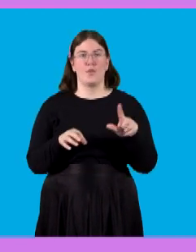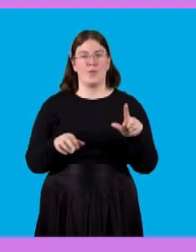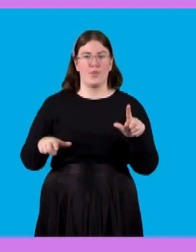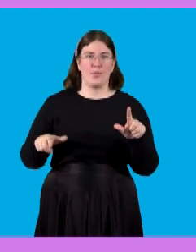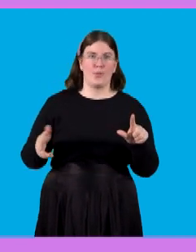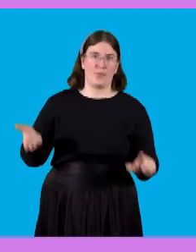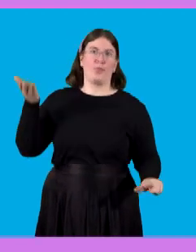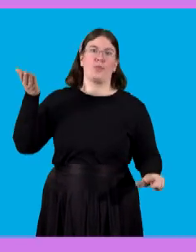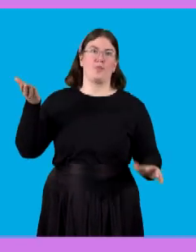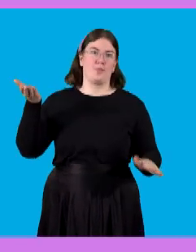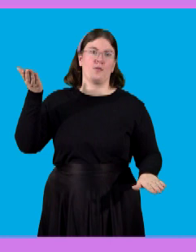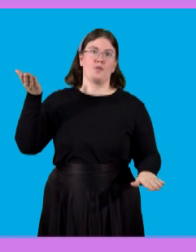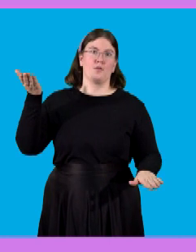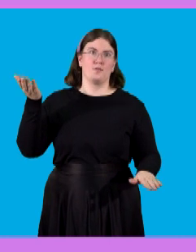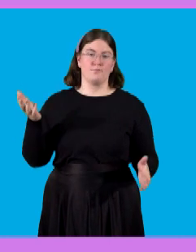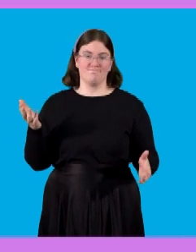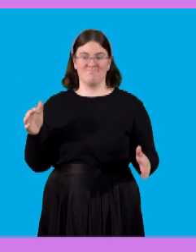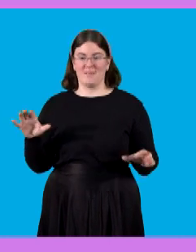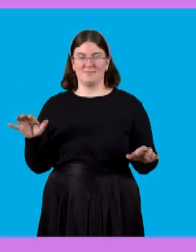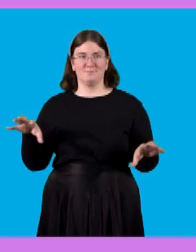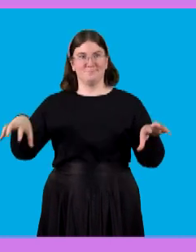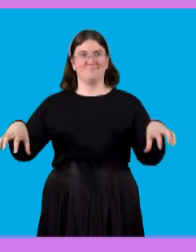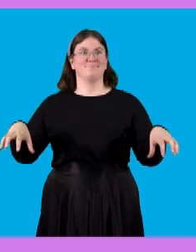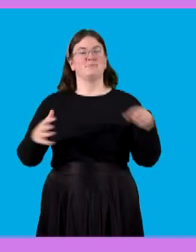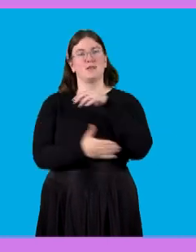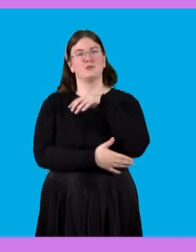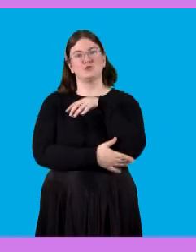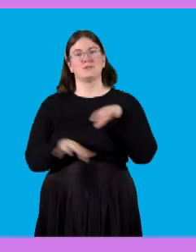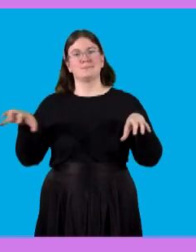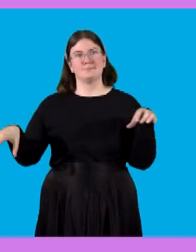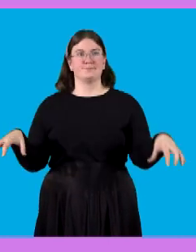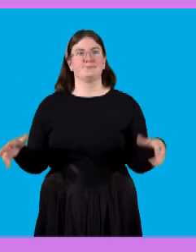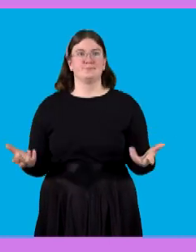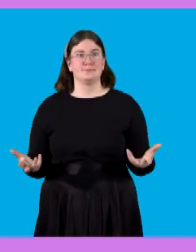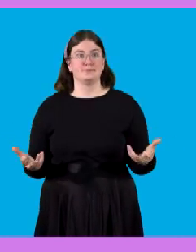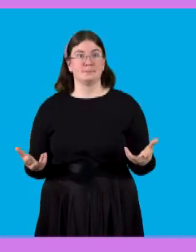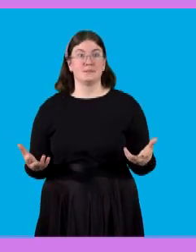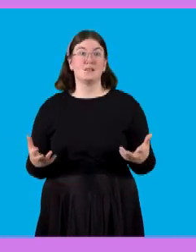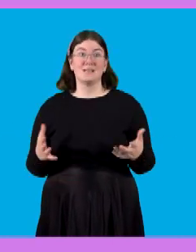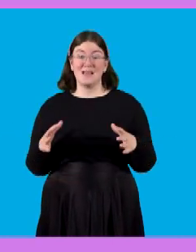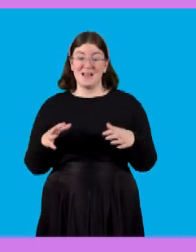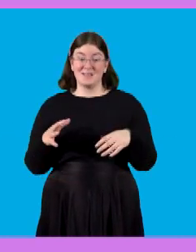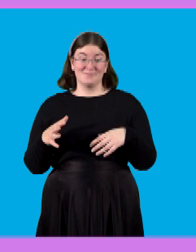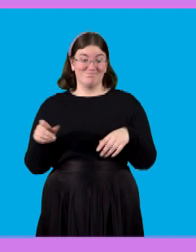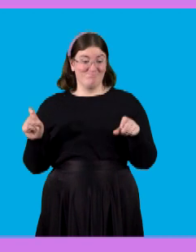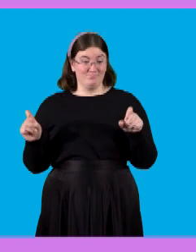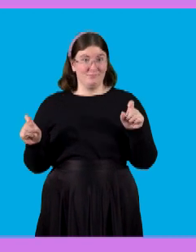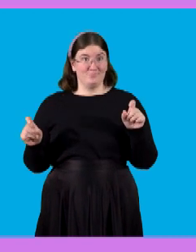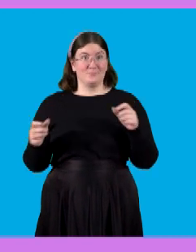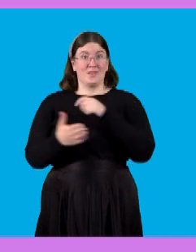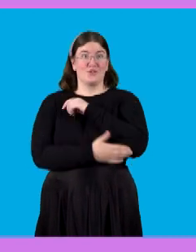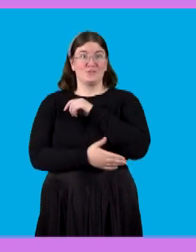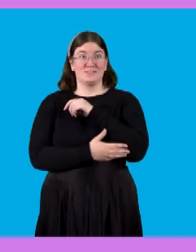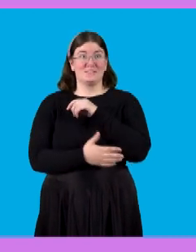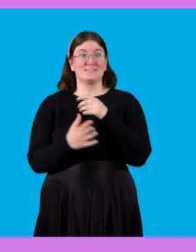to another currency. Also important for you to know is that countries with weak currency have